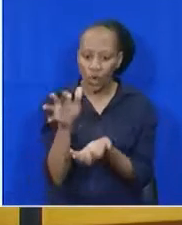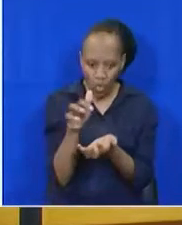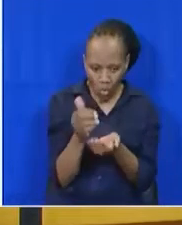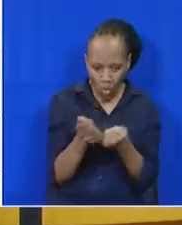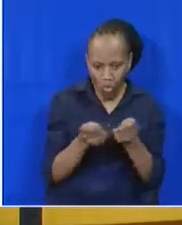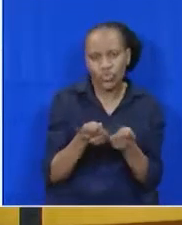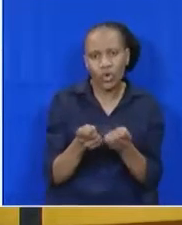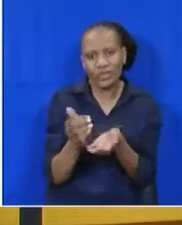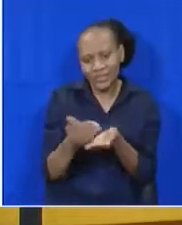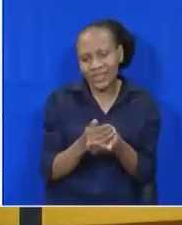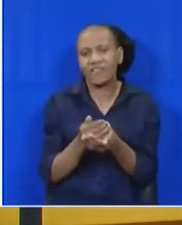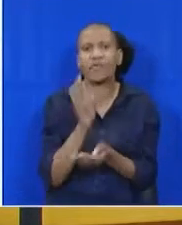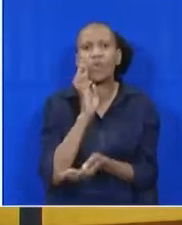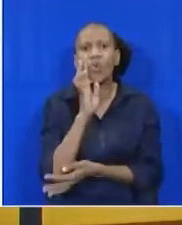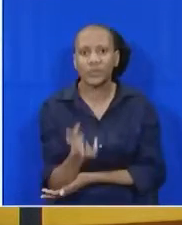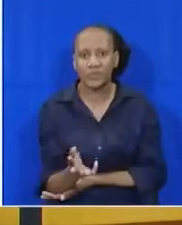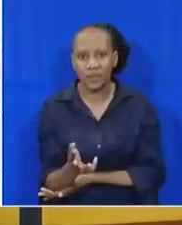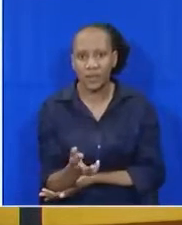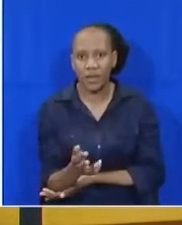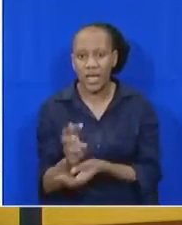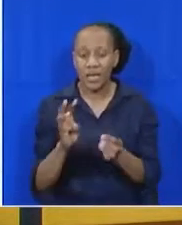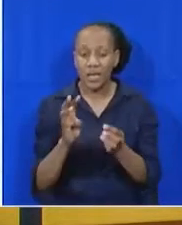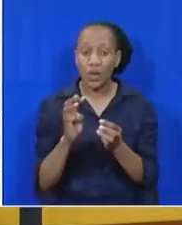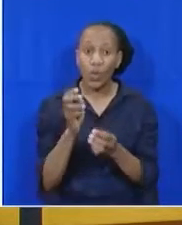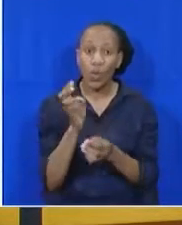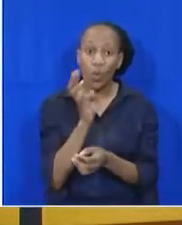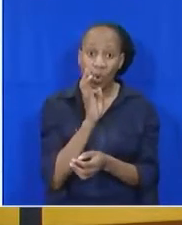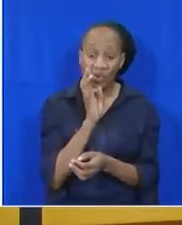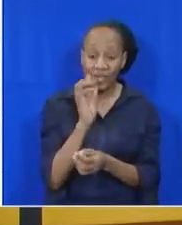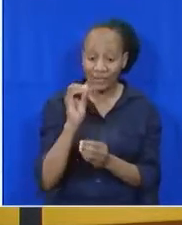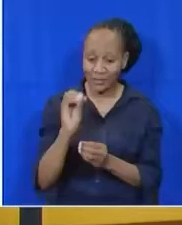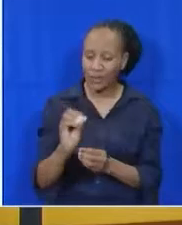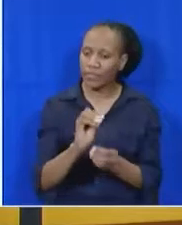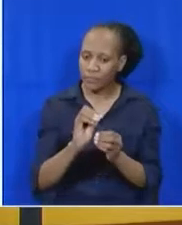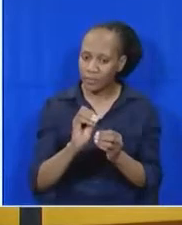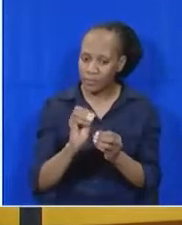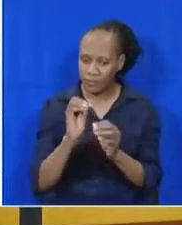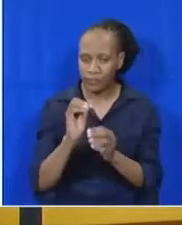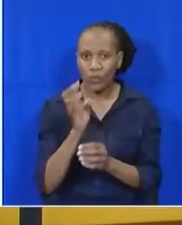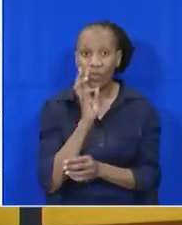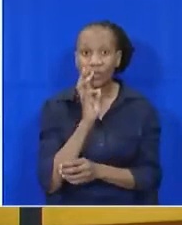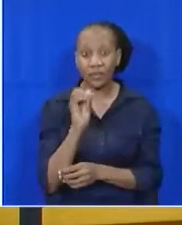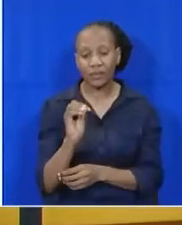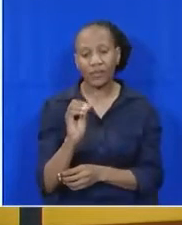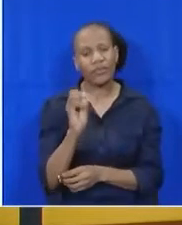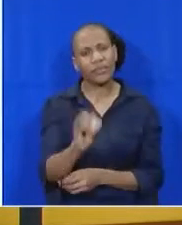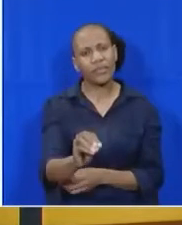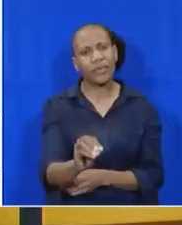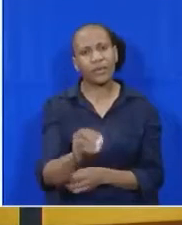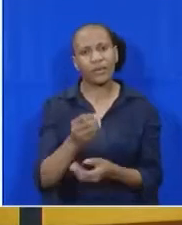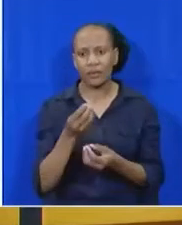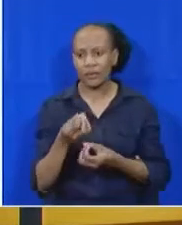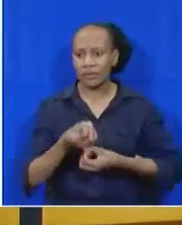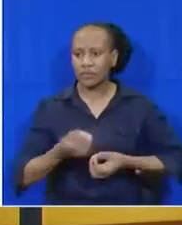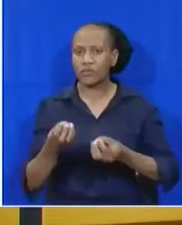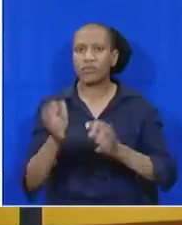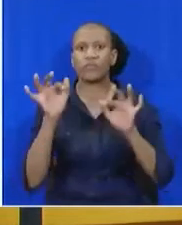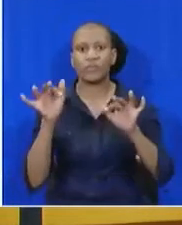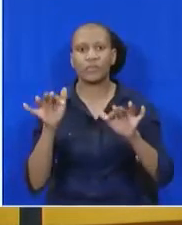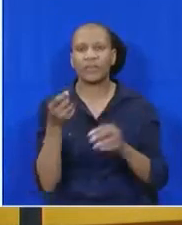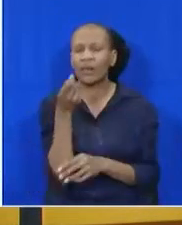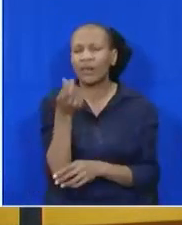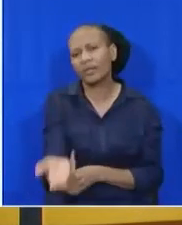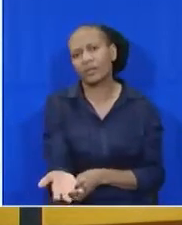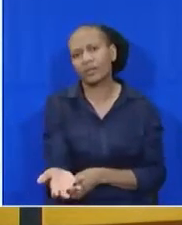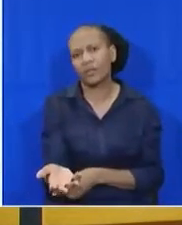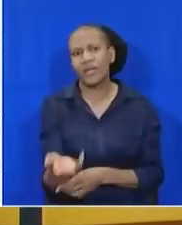capacity, and our water resources for human consumption are already under severe strain. So where is the water